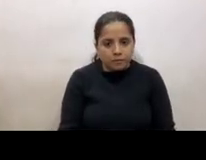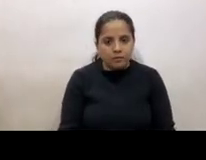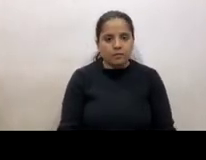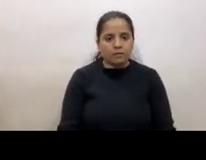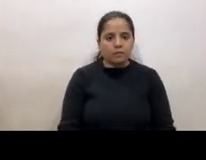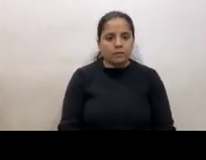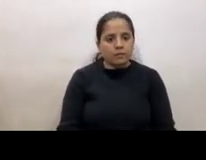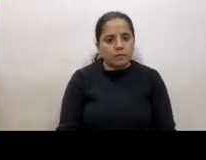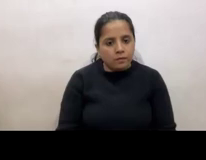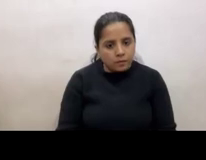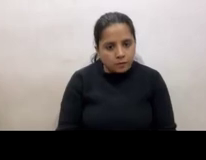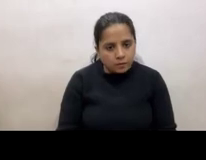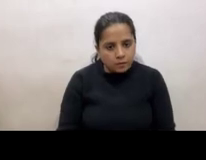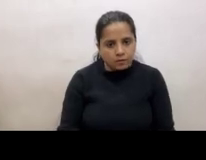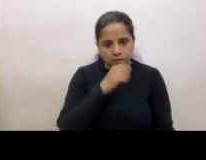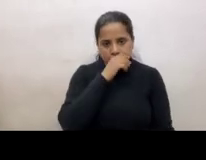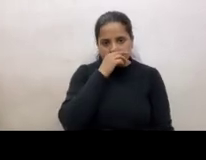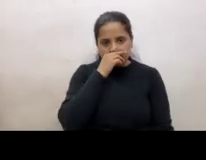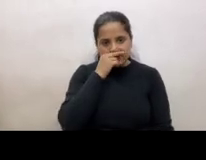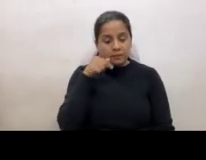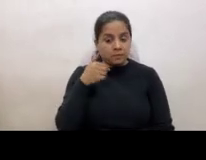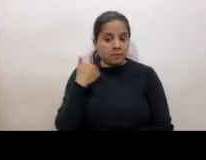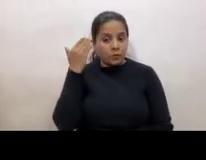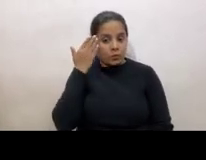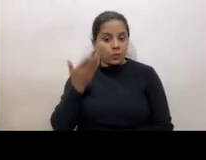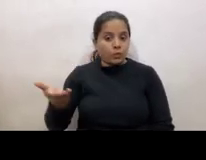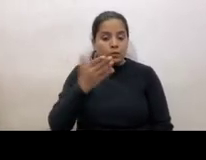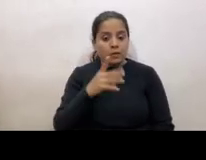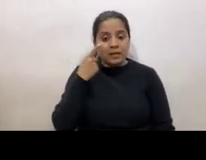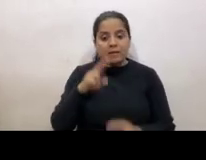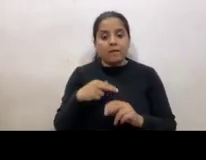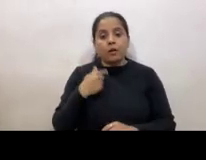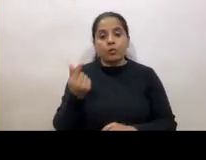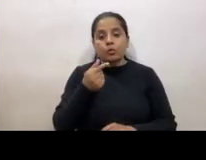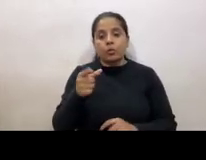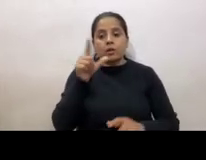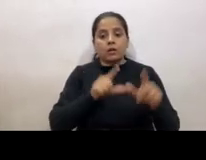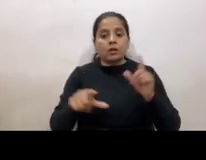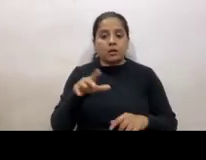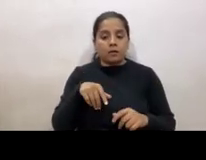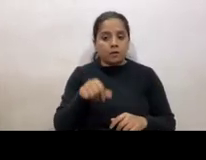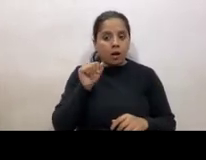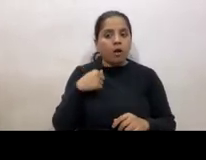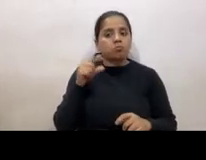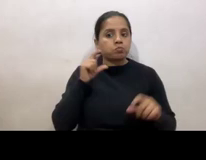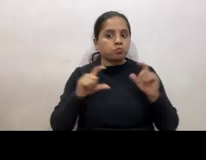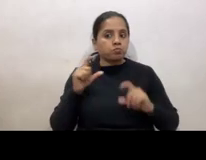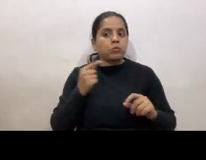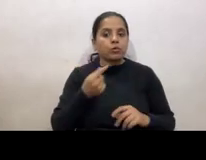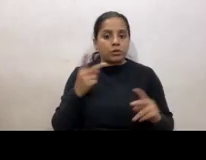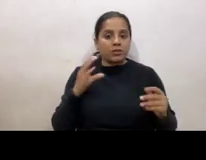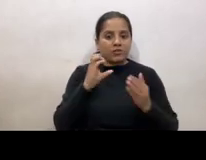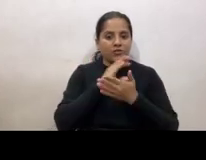So, as we know, if we use these languages judiciously, as Anil said in the chat